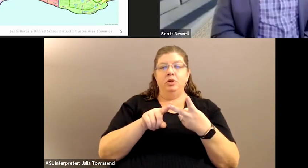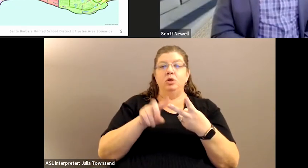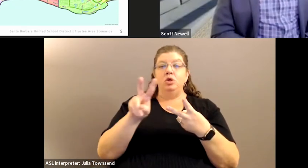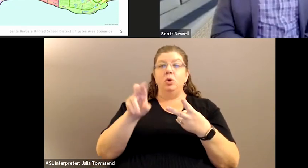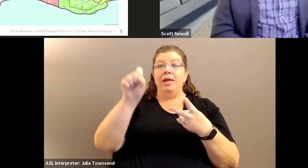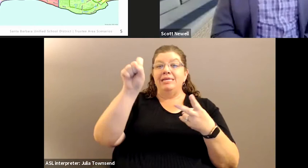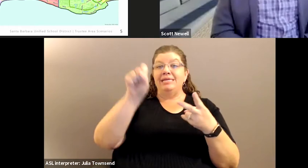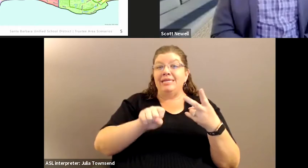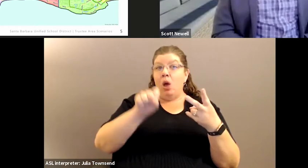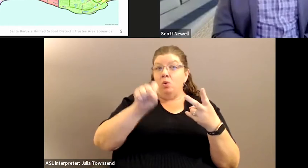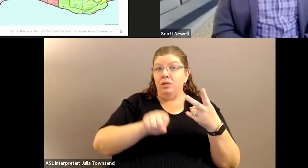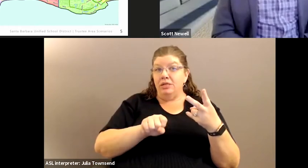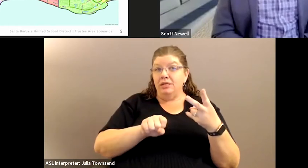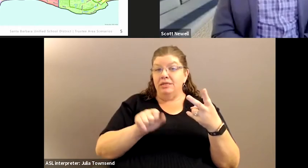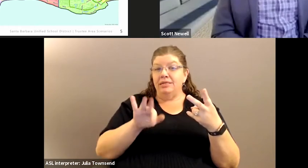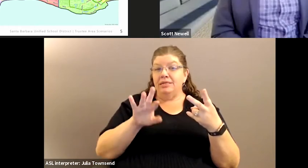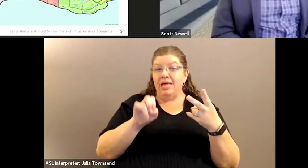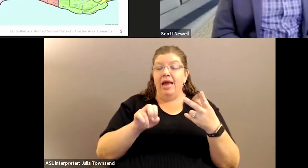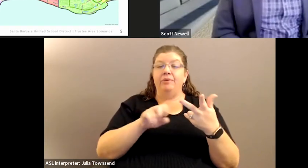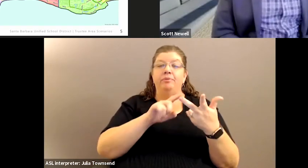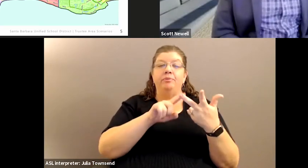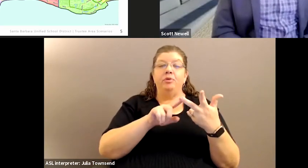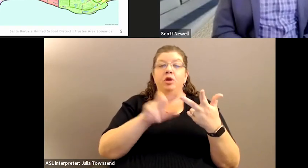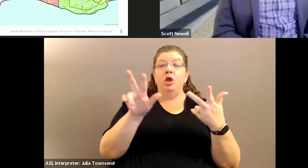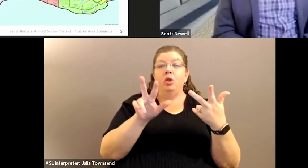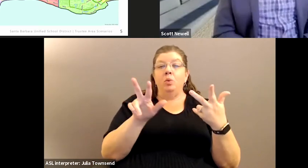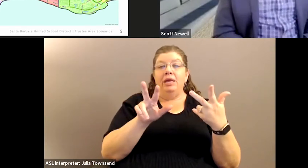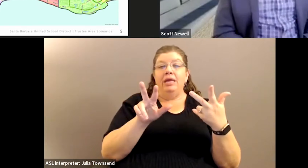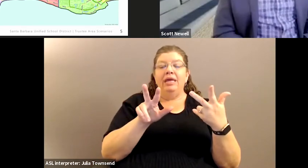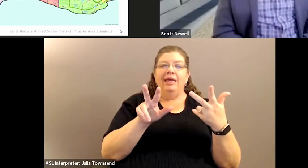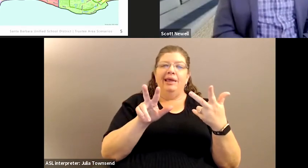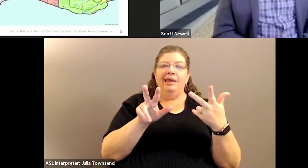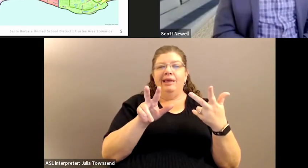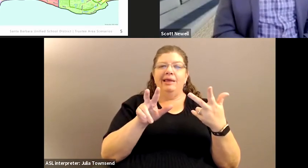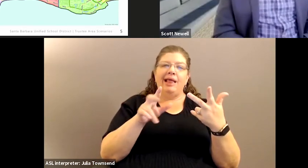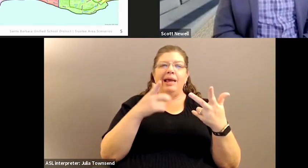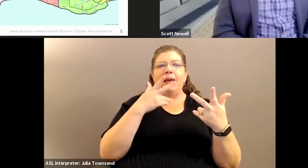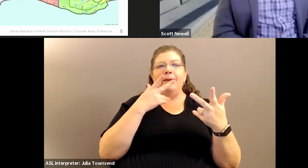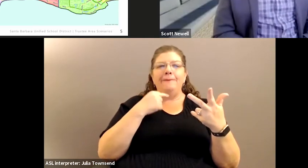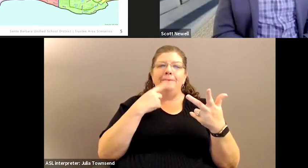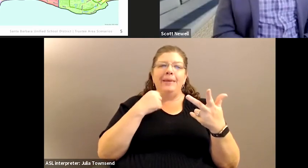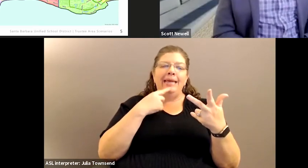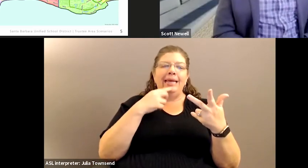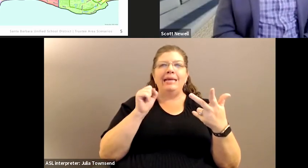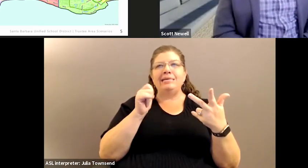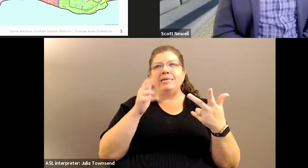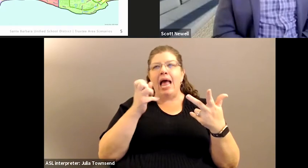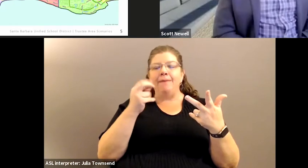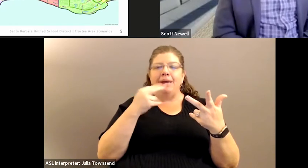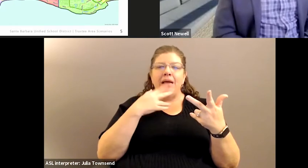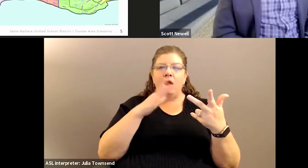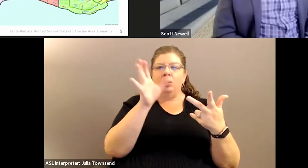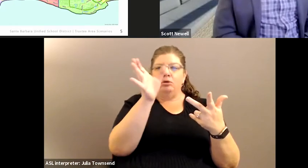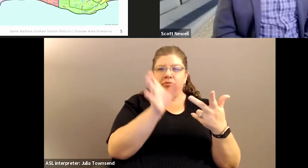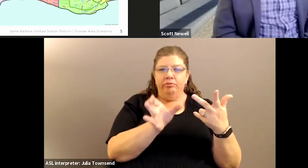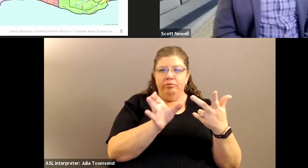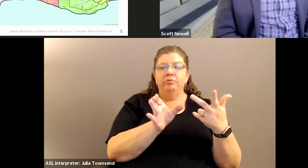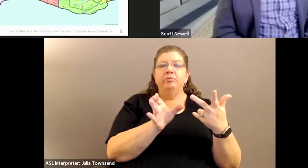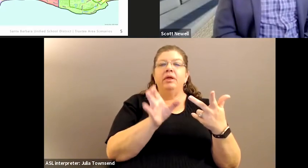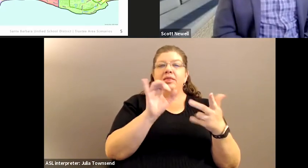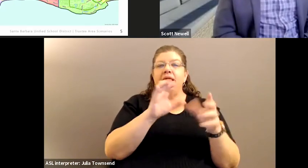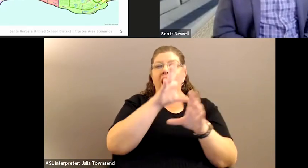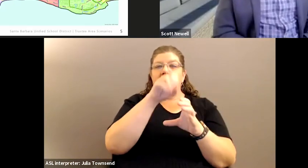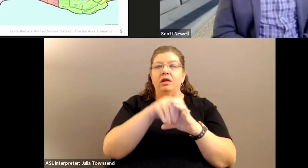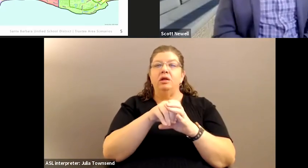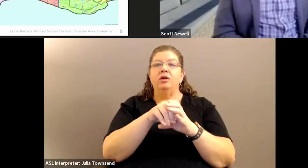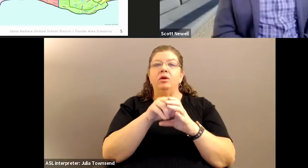side there uh number three is in the we'll call it the salmon color the reddish color and as you can see that's encapsulating